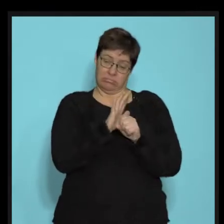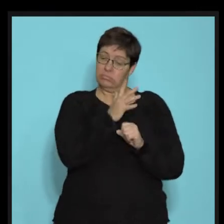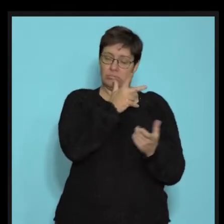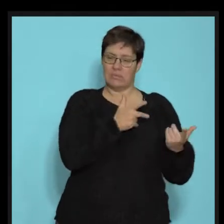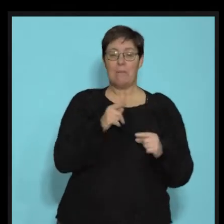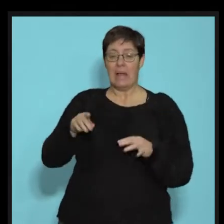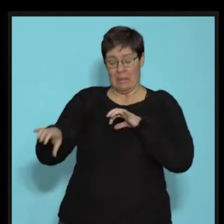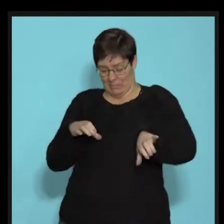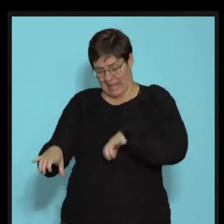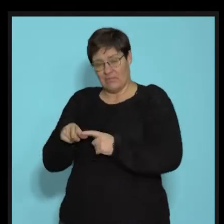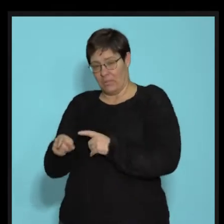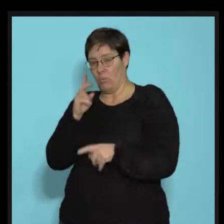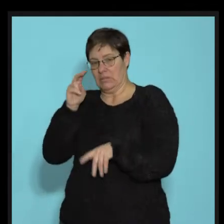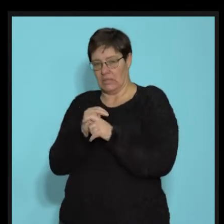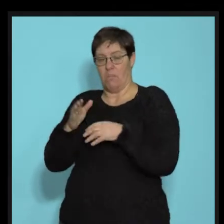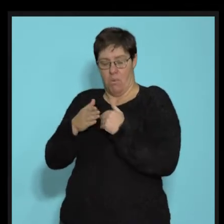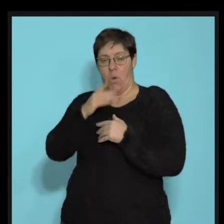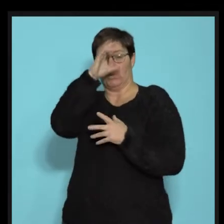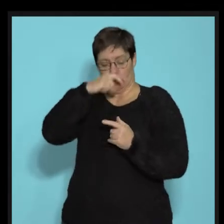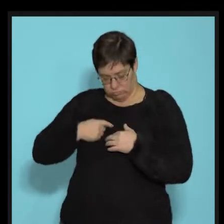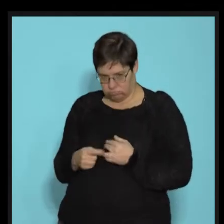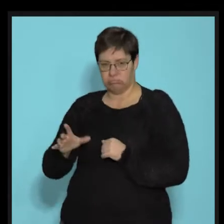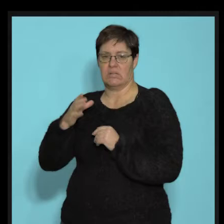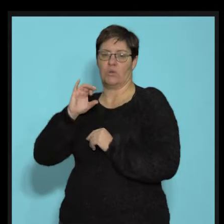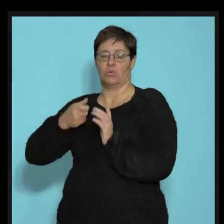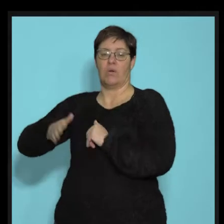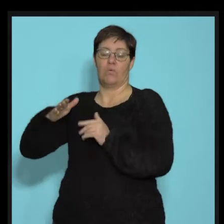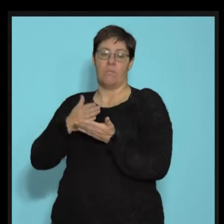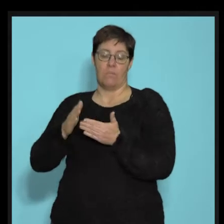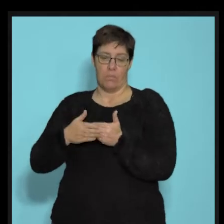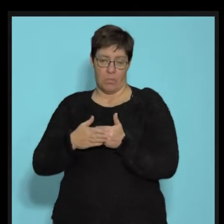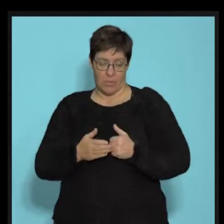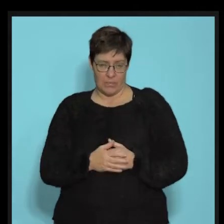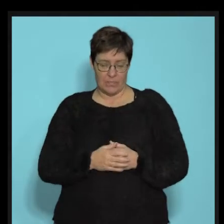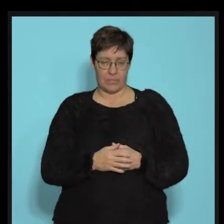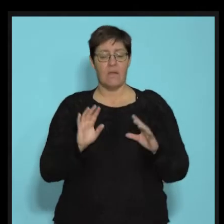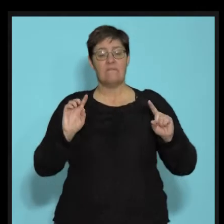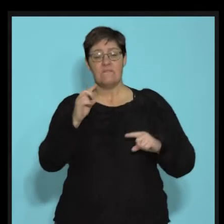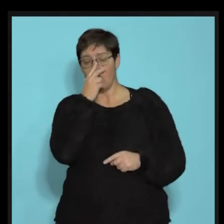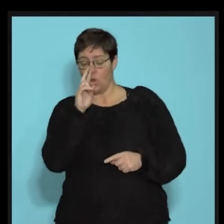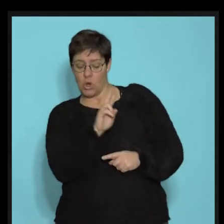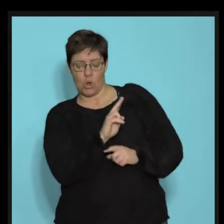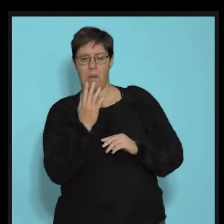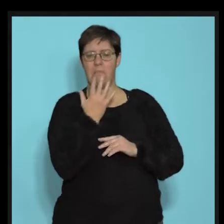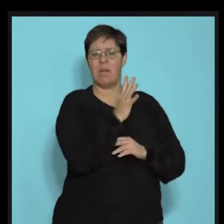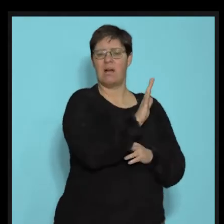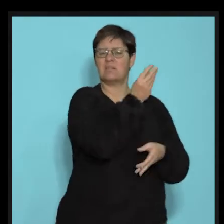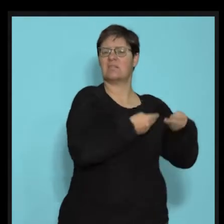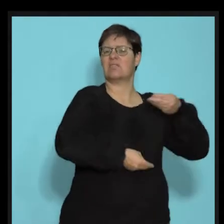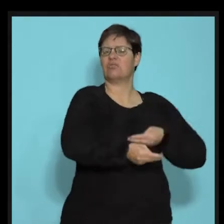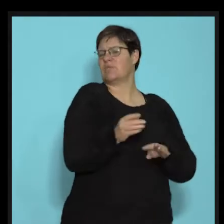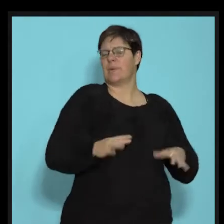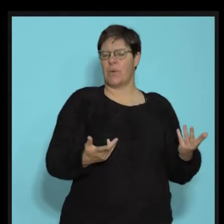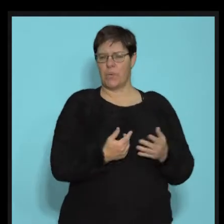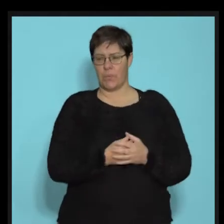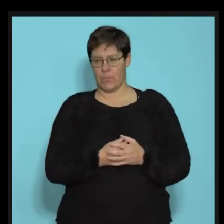Okay, so now we're going to the first thing we're going to look at is how do plants gaseous exchange? Now, you guys